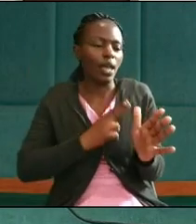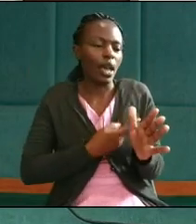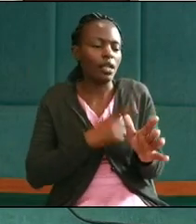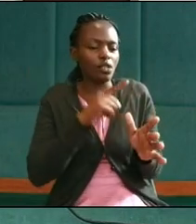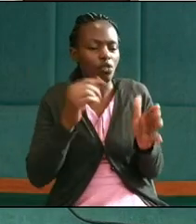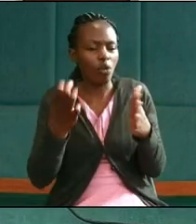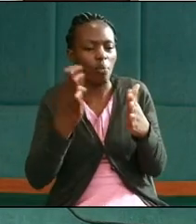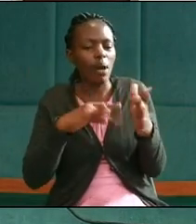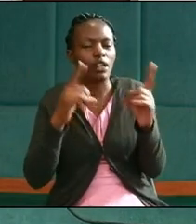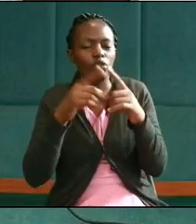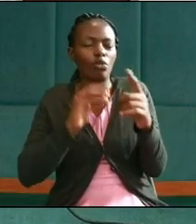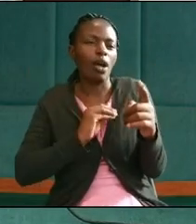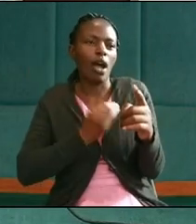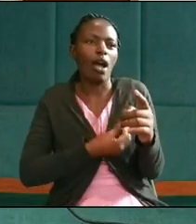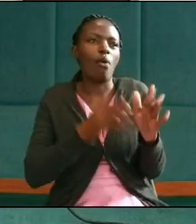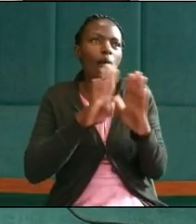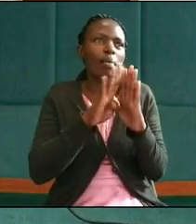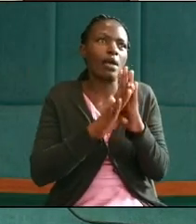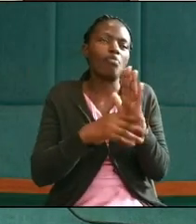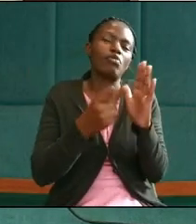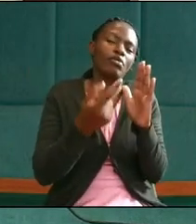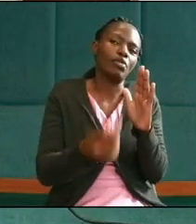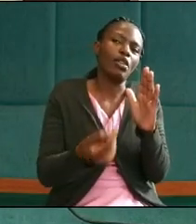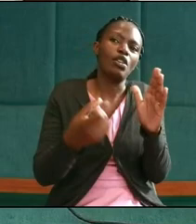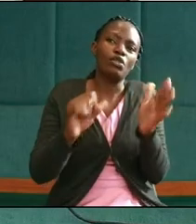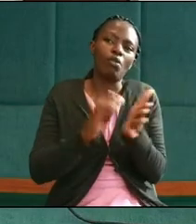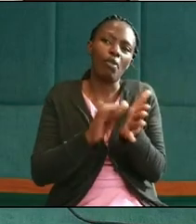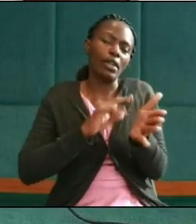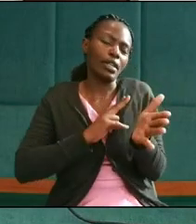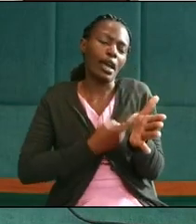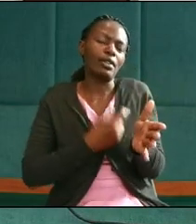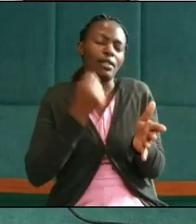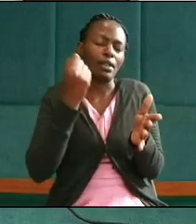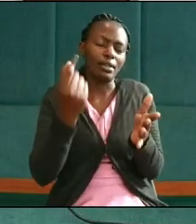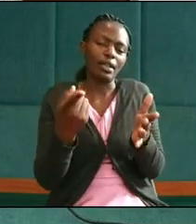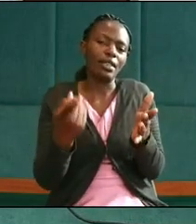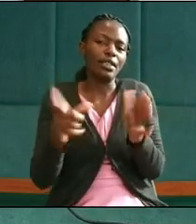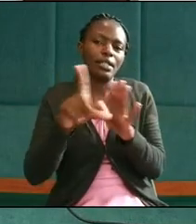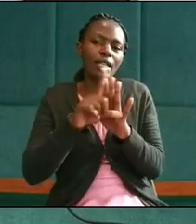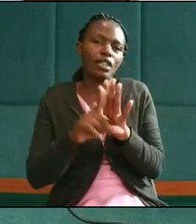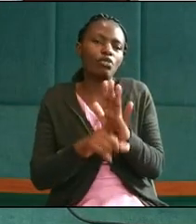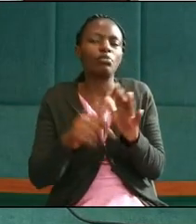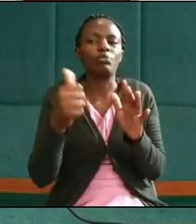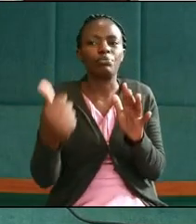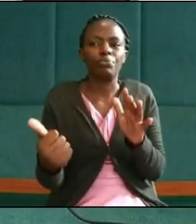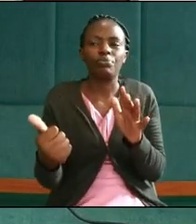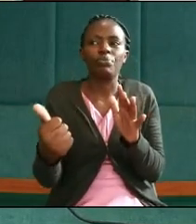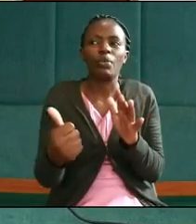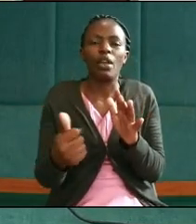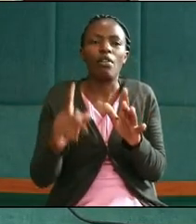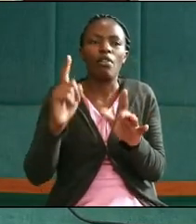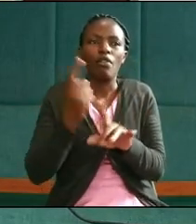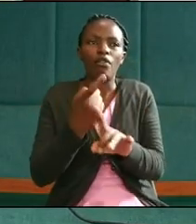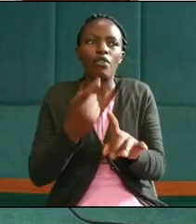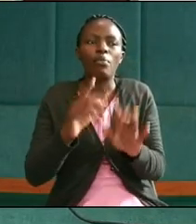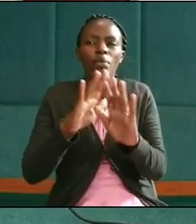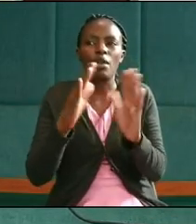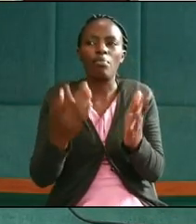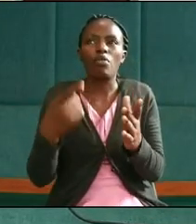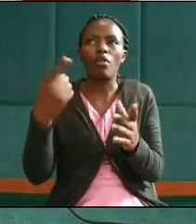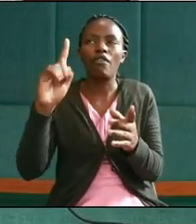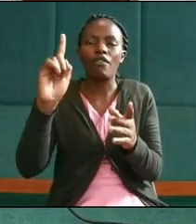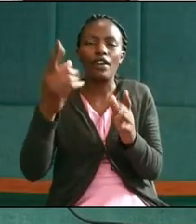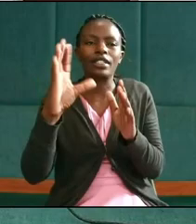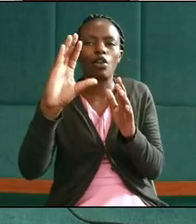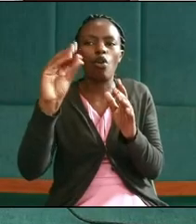text for today so that we can understand our lesson better. It comes from the book of 1 Corinthians chapter 11